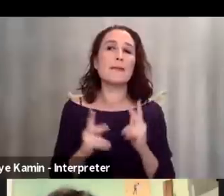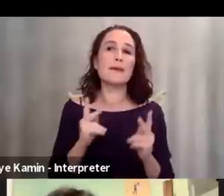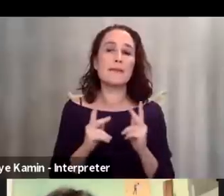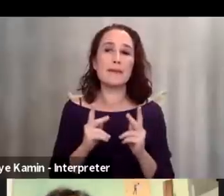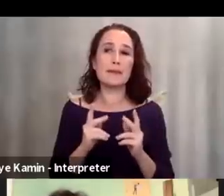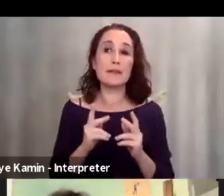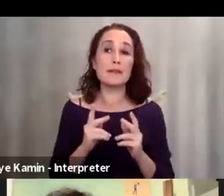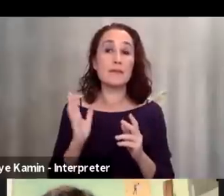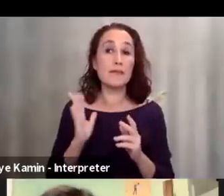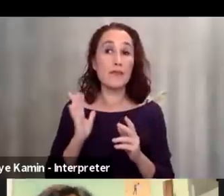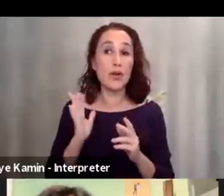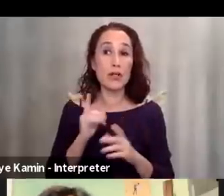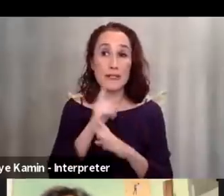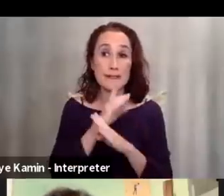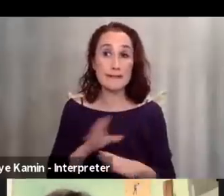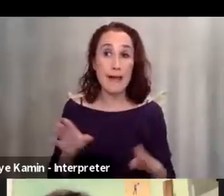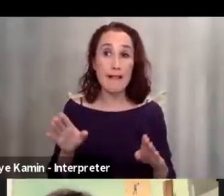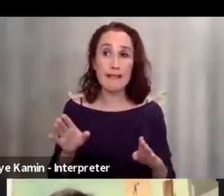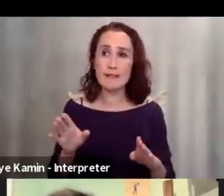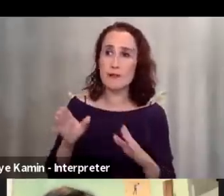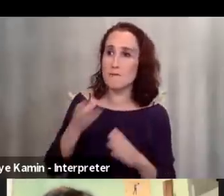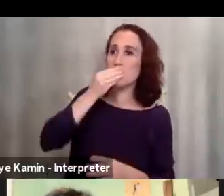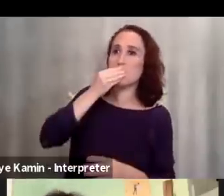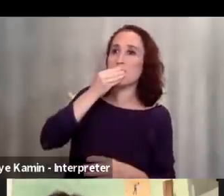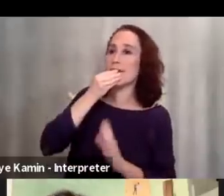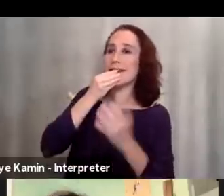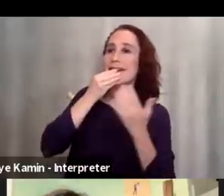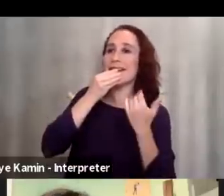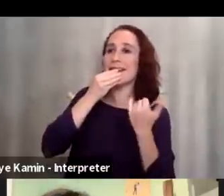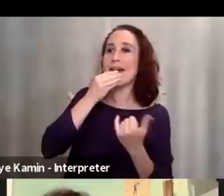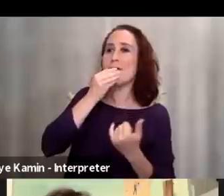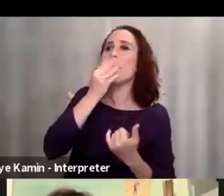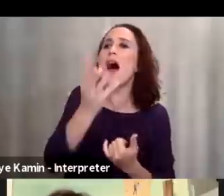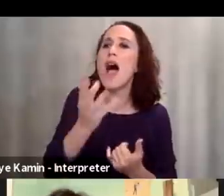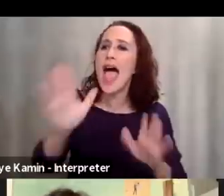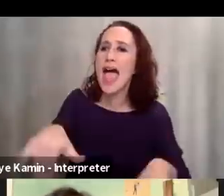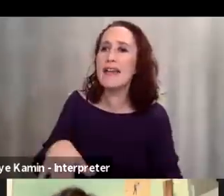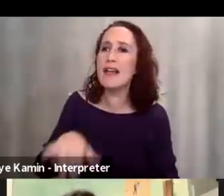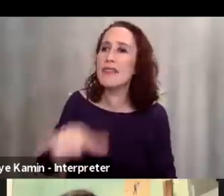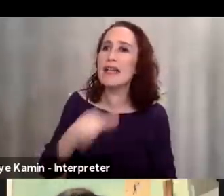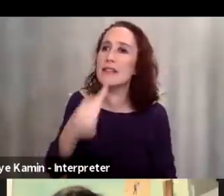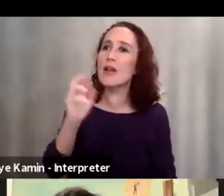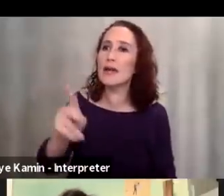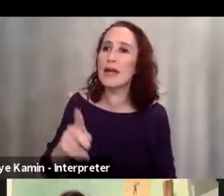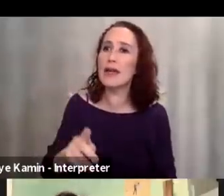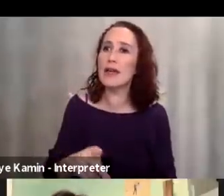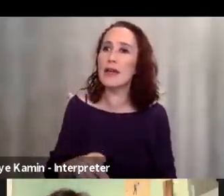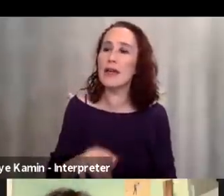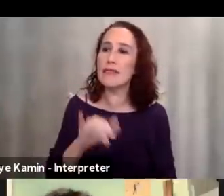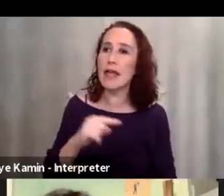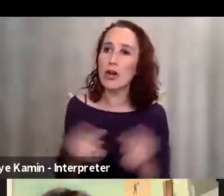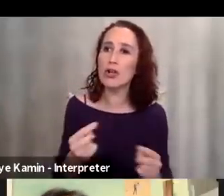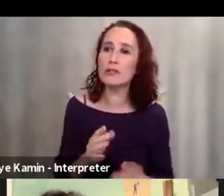historically silenced getting an opportunity to say what is not okay and what is hurtful and harmful. And that